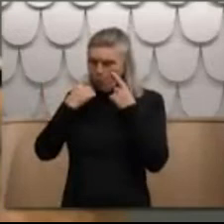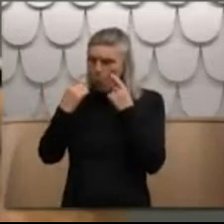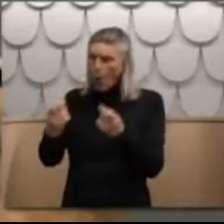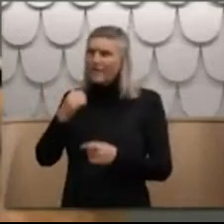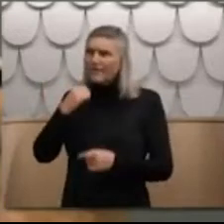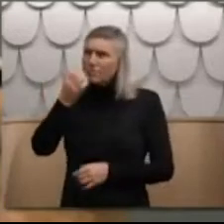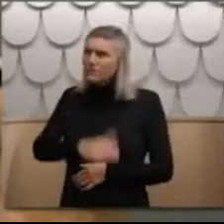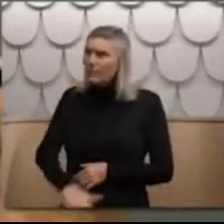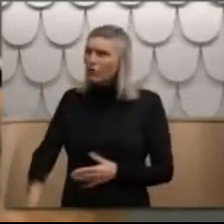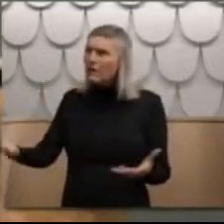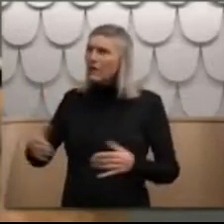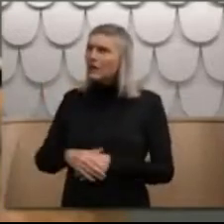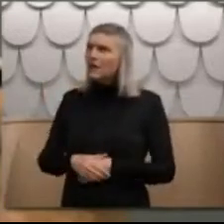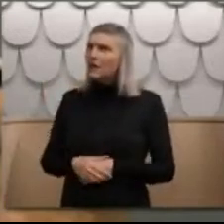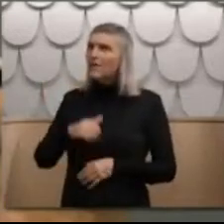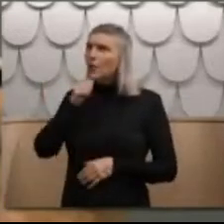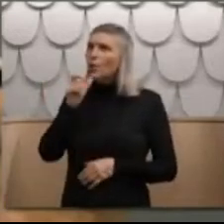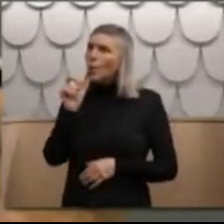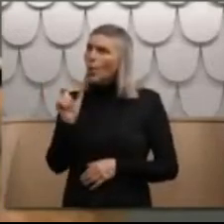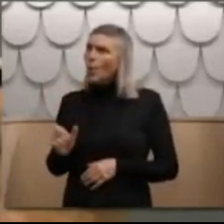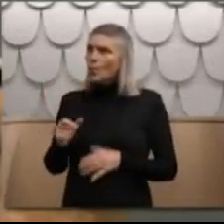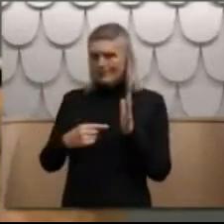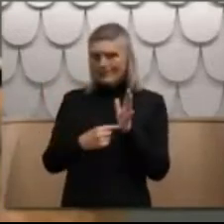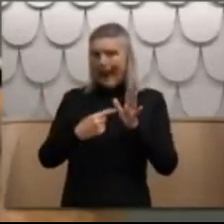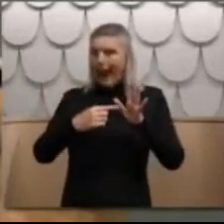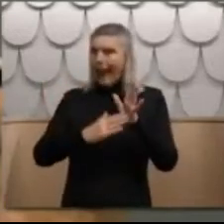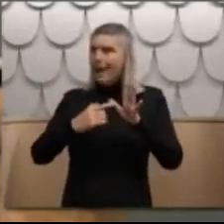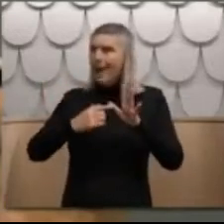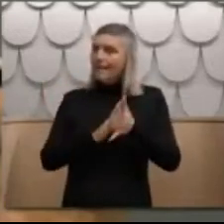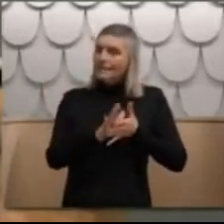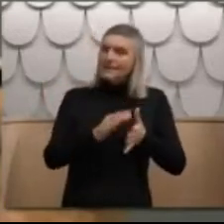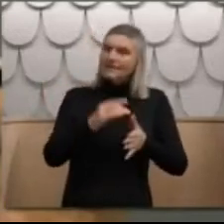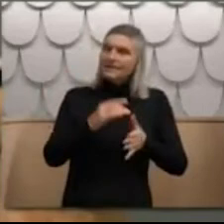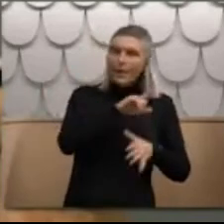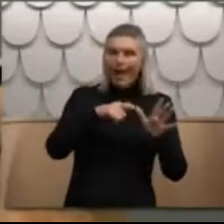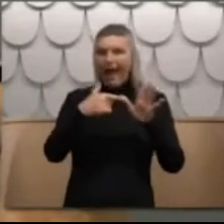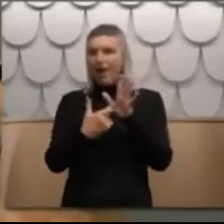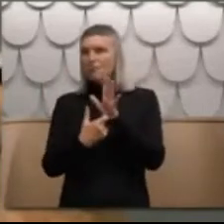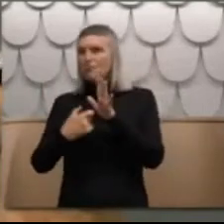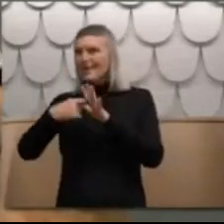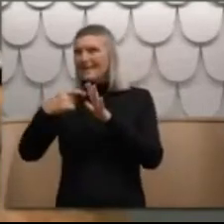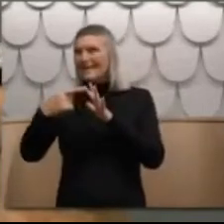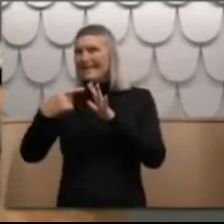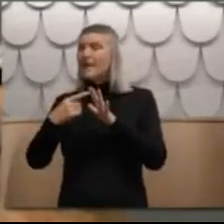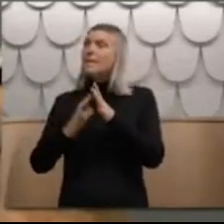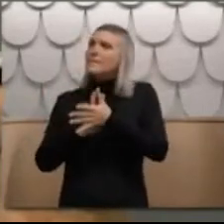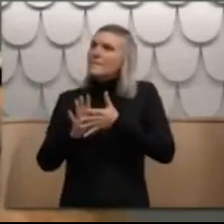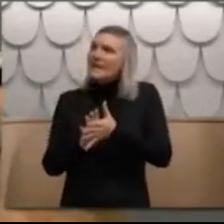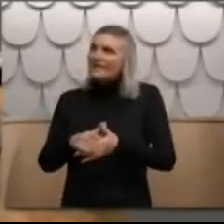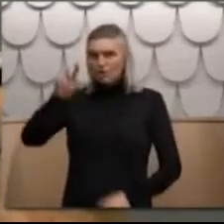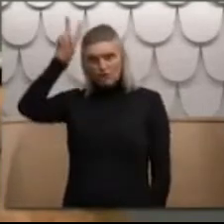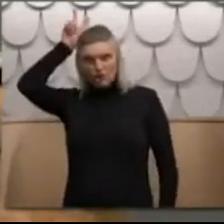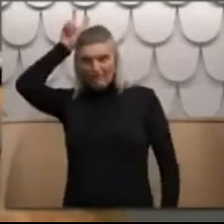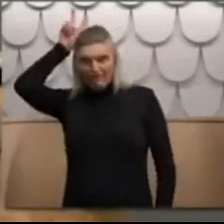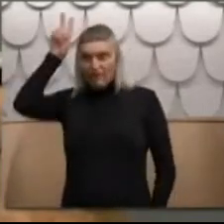Yeah. If we look at the word tama, yeah, means boy, and ariki means chief. So they should be